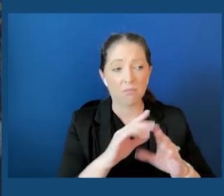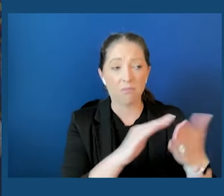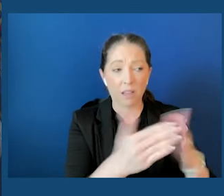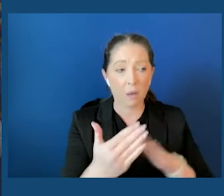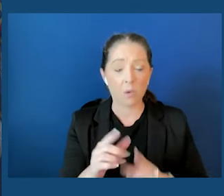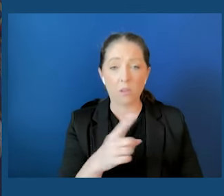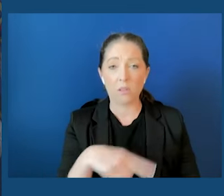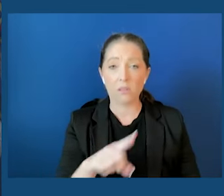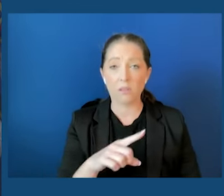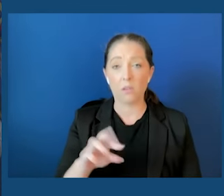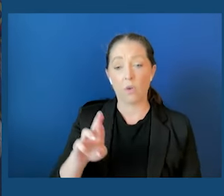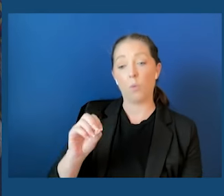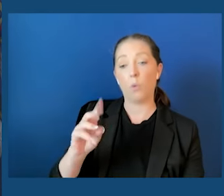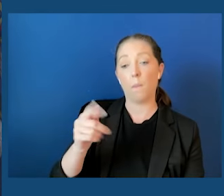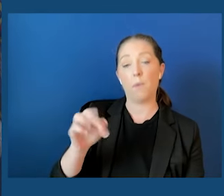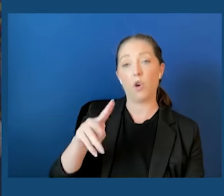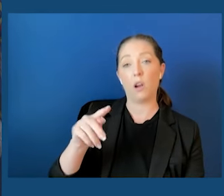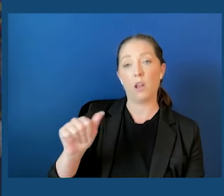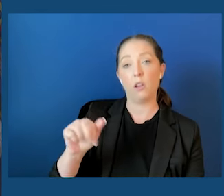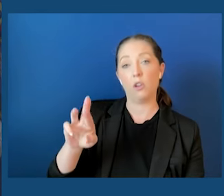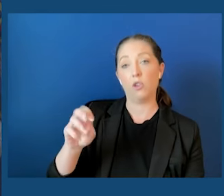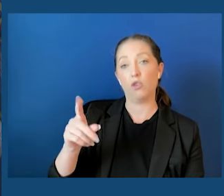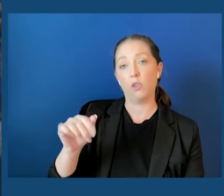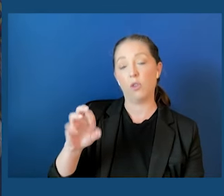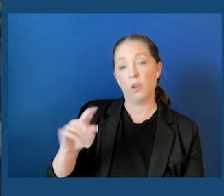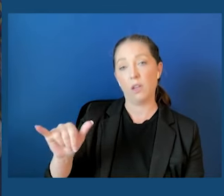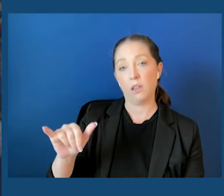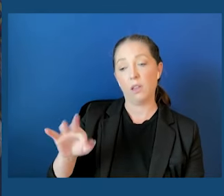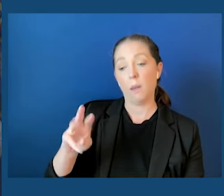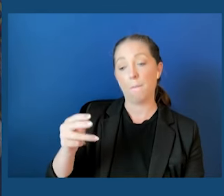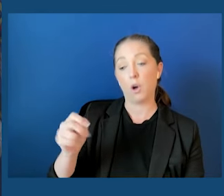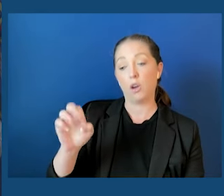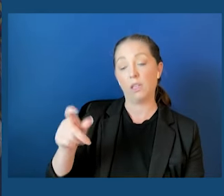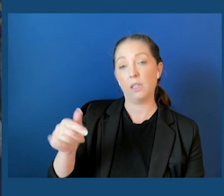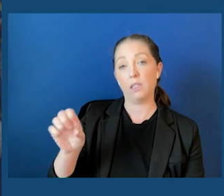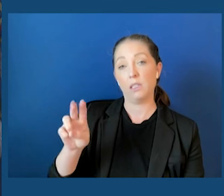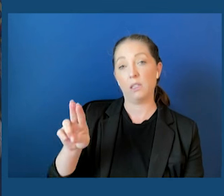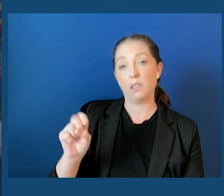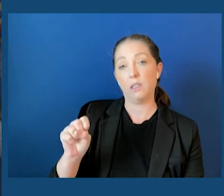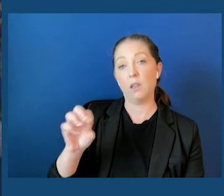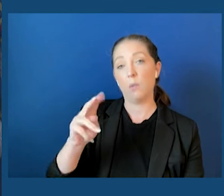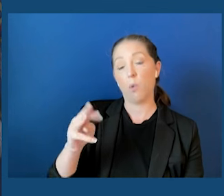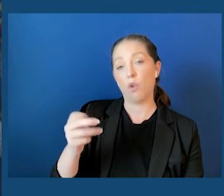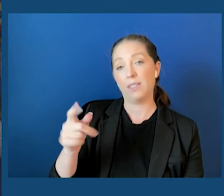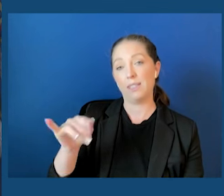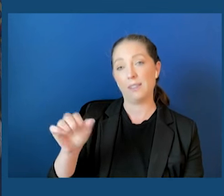Dreary, Margus Morrison, Andre McNeil,